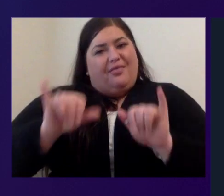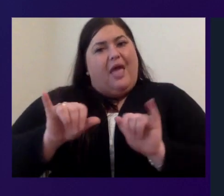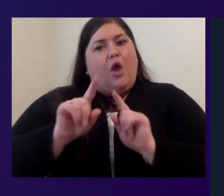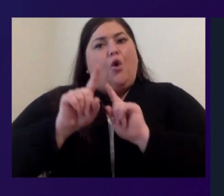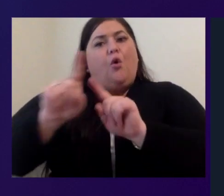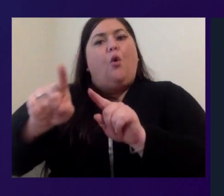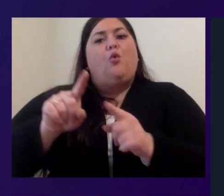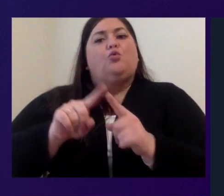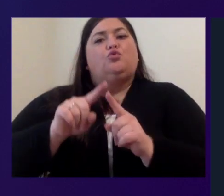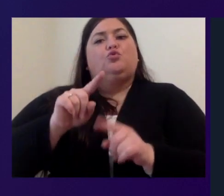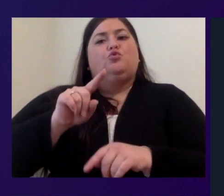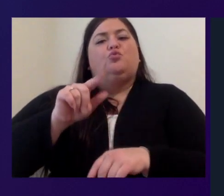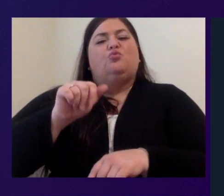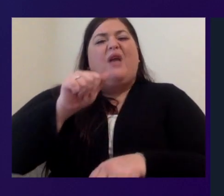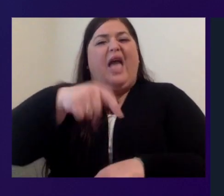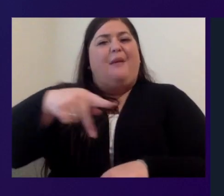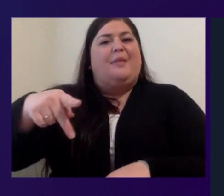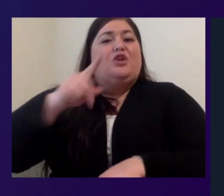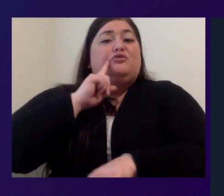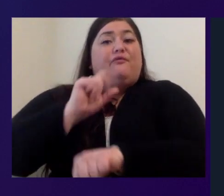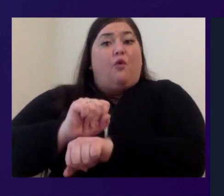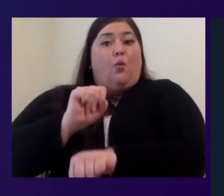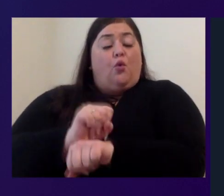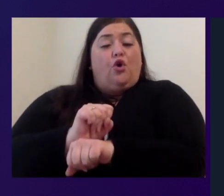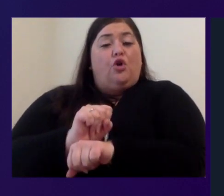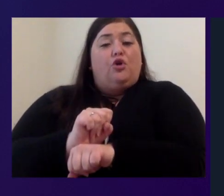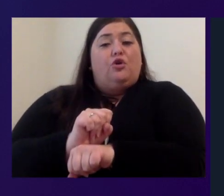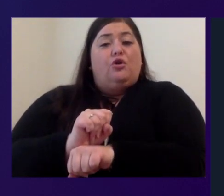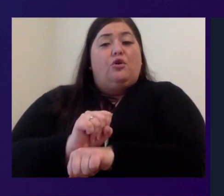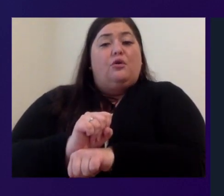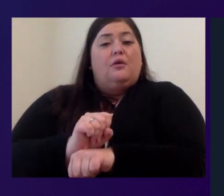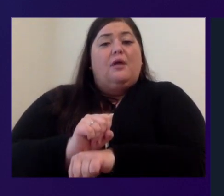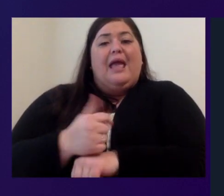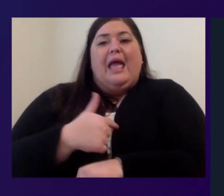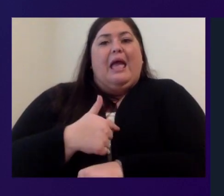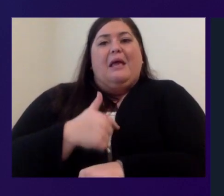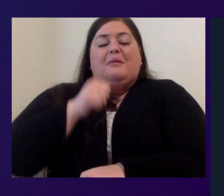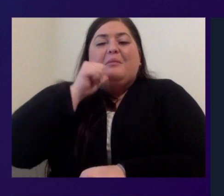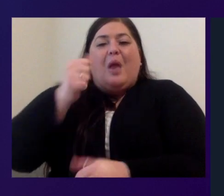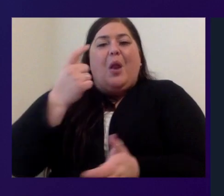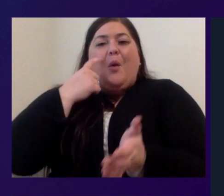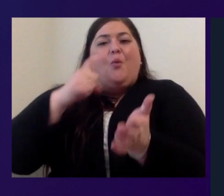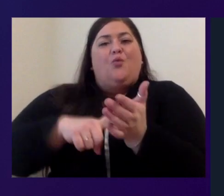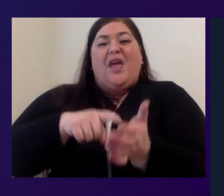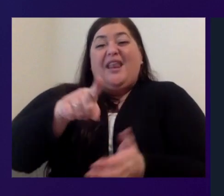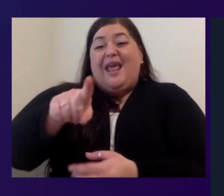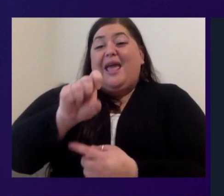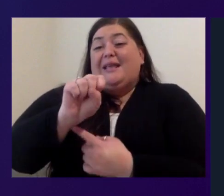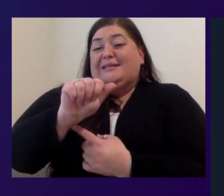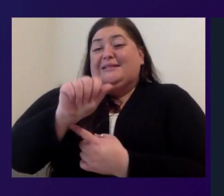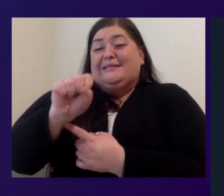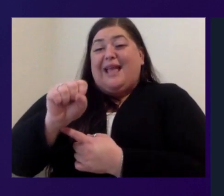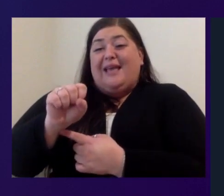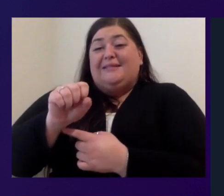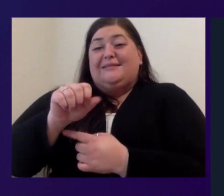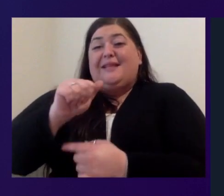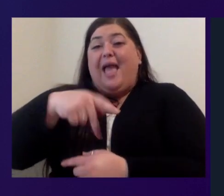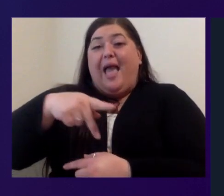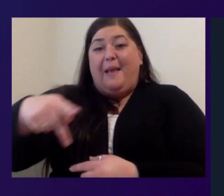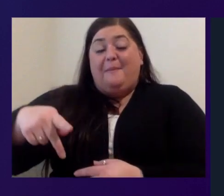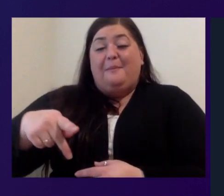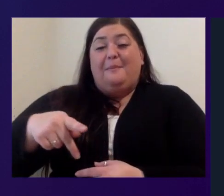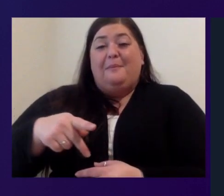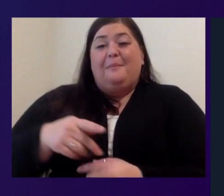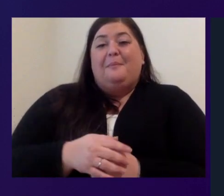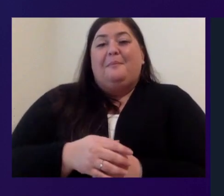applications for work. Yeah. I don't know necessarily, like, I don't recognize this SaaS app. I know we mentioned SaaS apps, Yeah. you